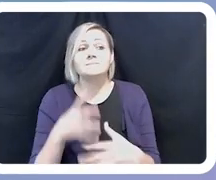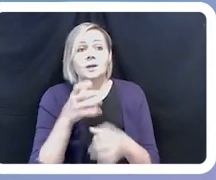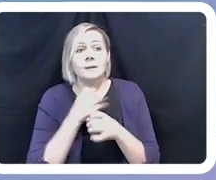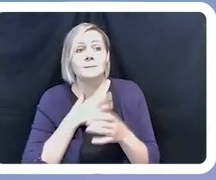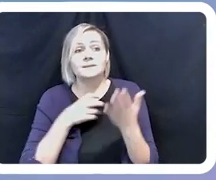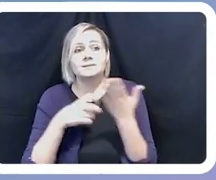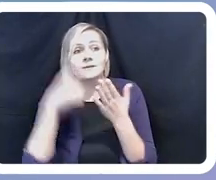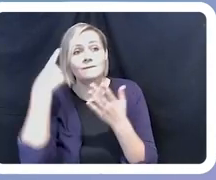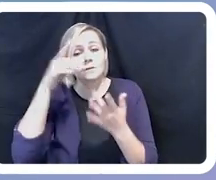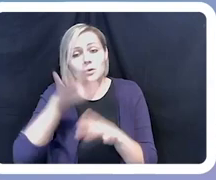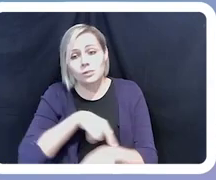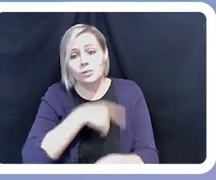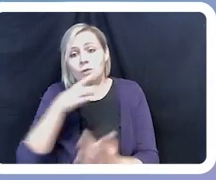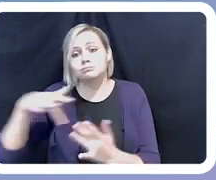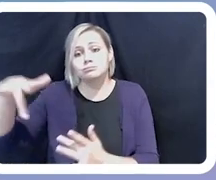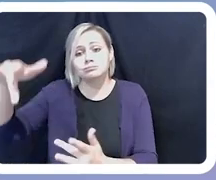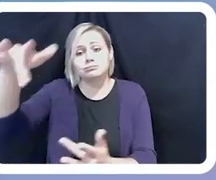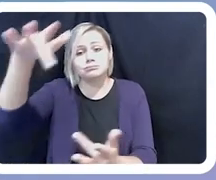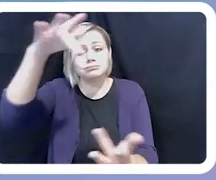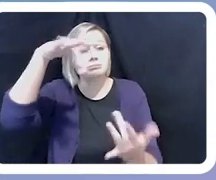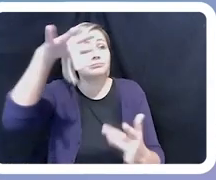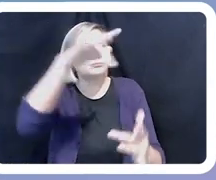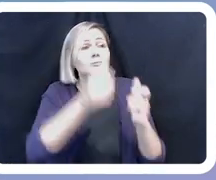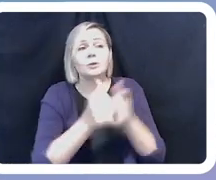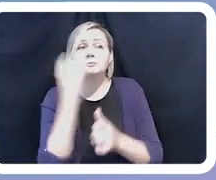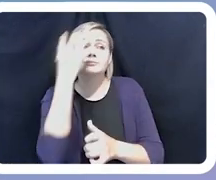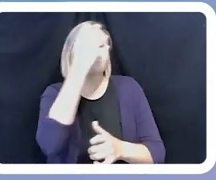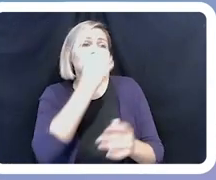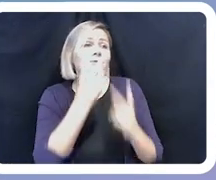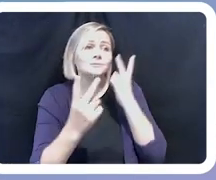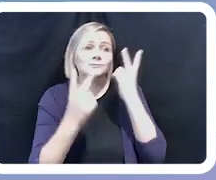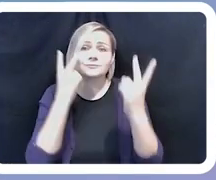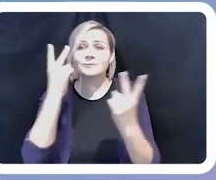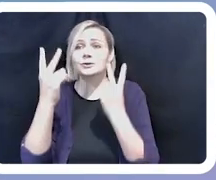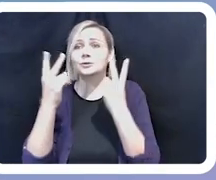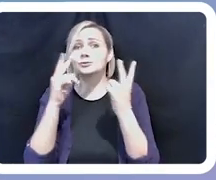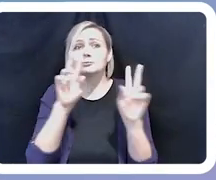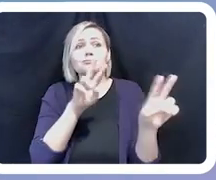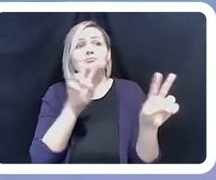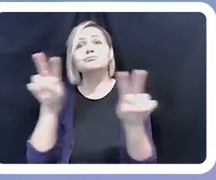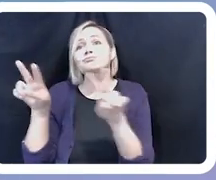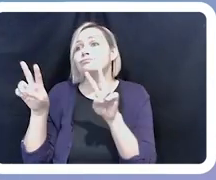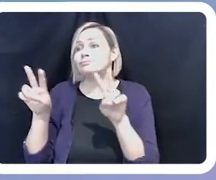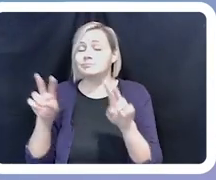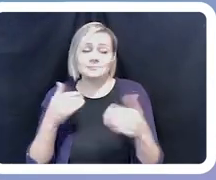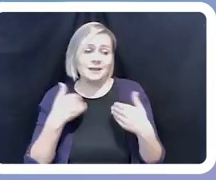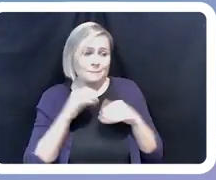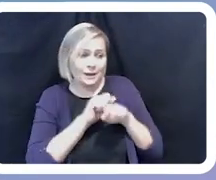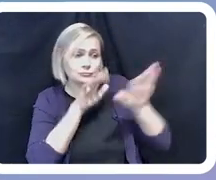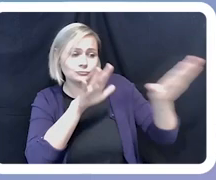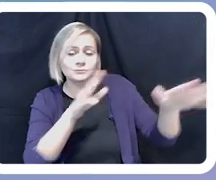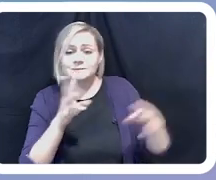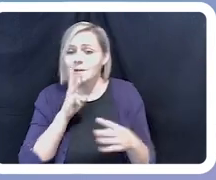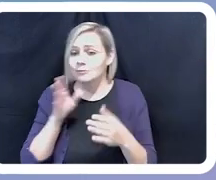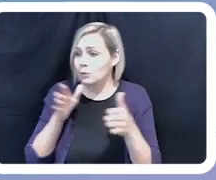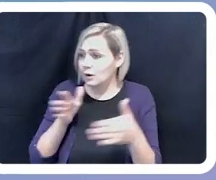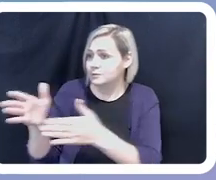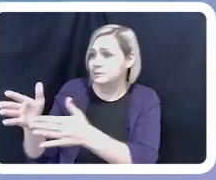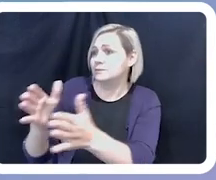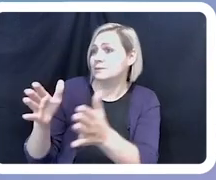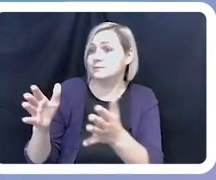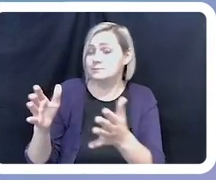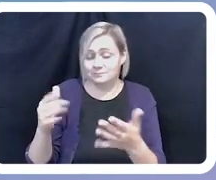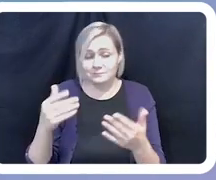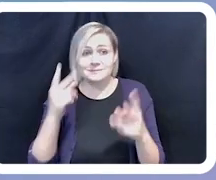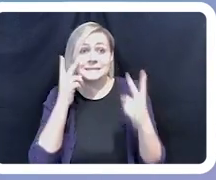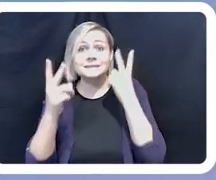gone. I got my ticket for the long way around, the one with the prettiest of you. It's got mountains, it's